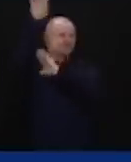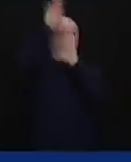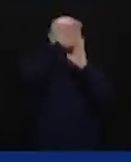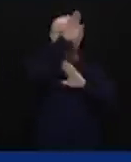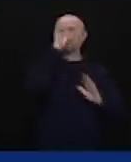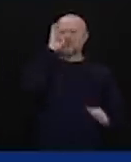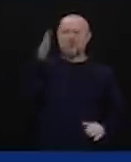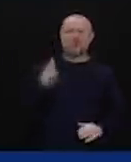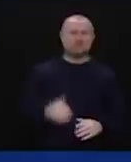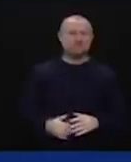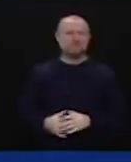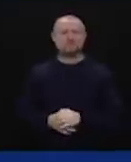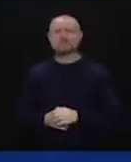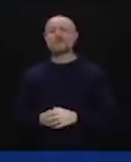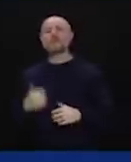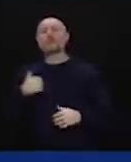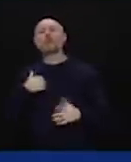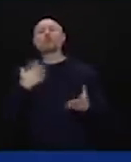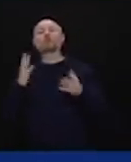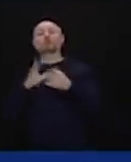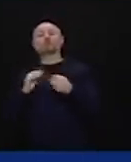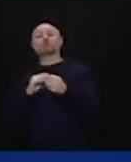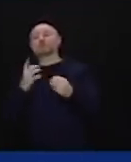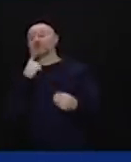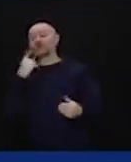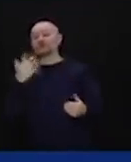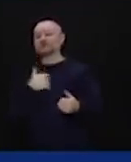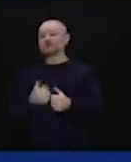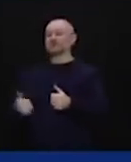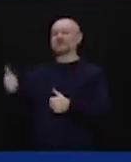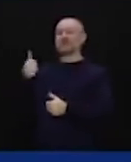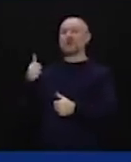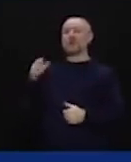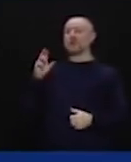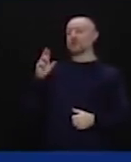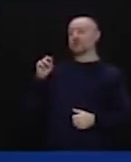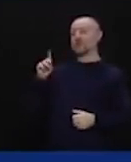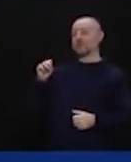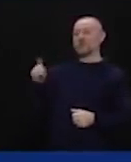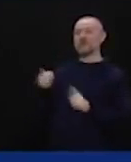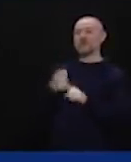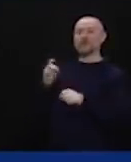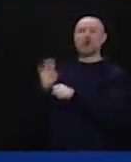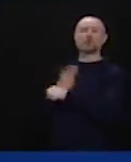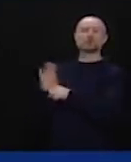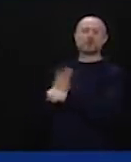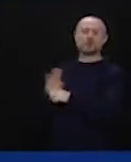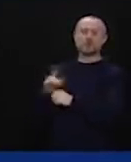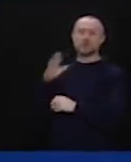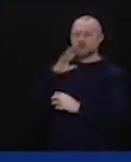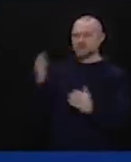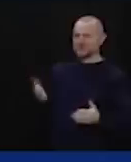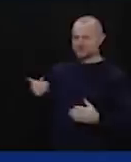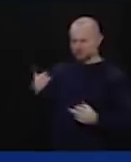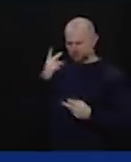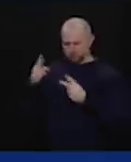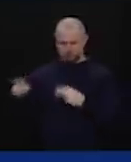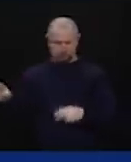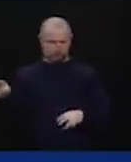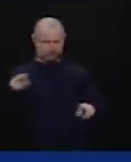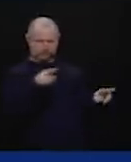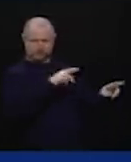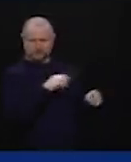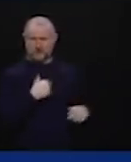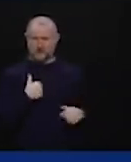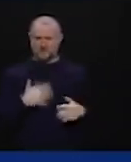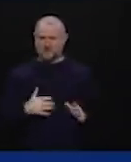said, Secretary Raimondo was here and very impressed. And believe me, I'll be whispering and